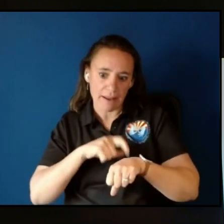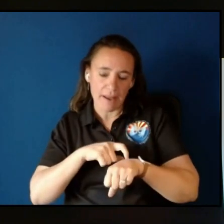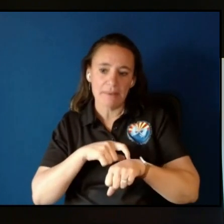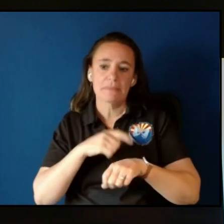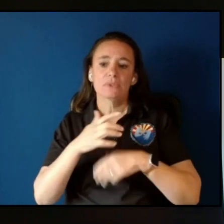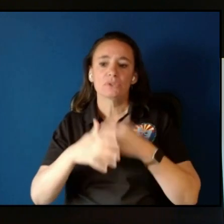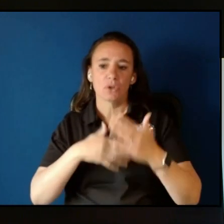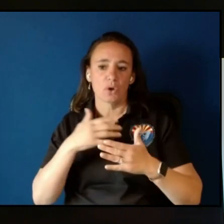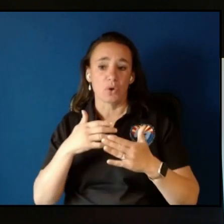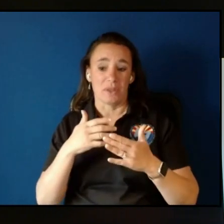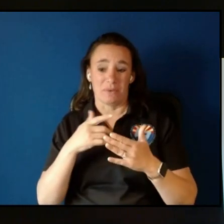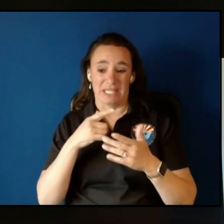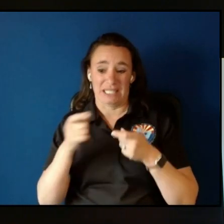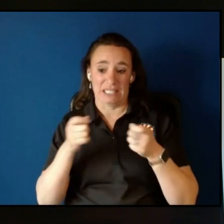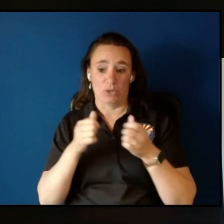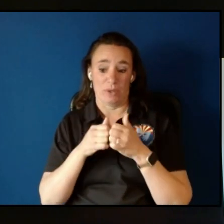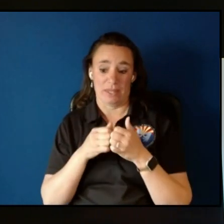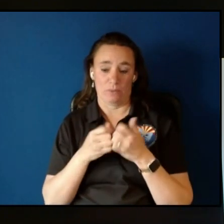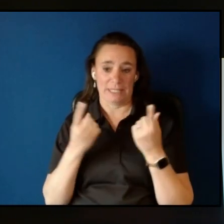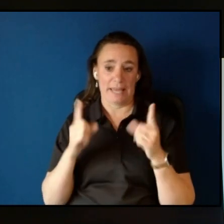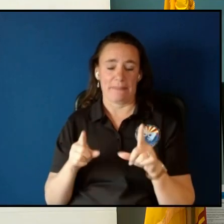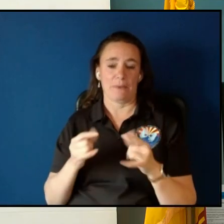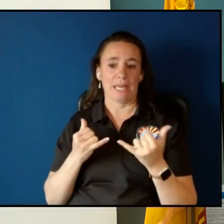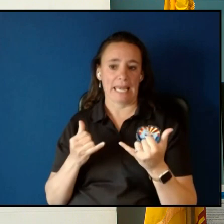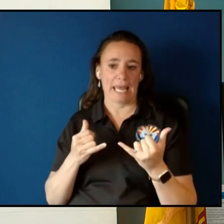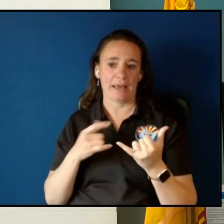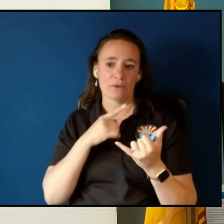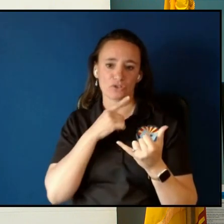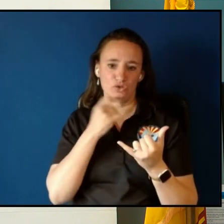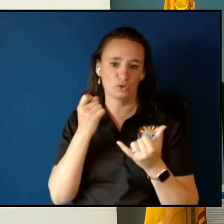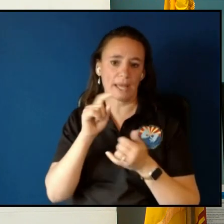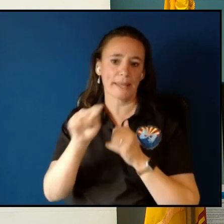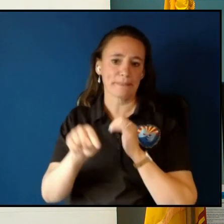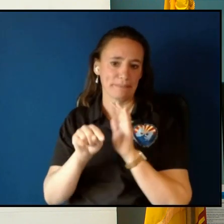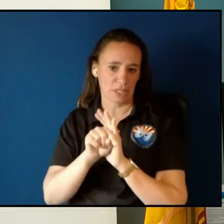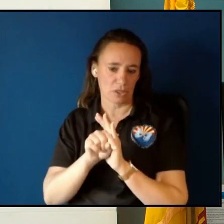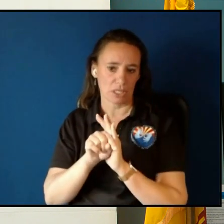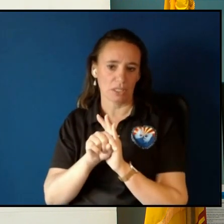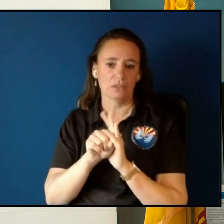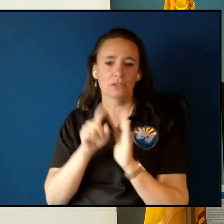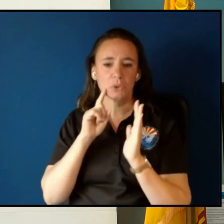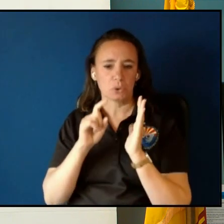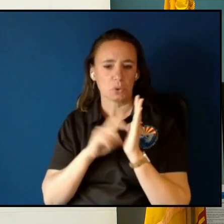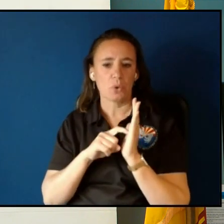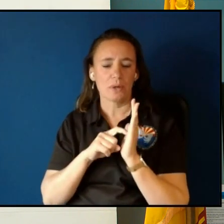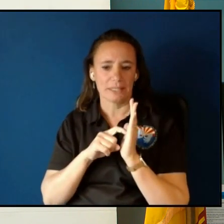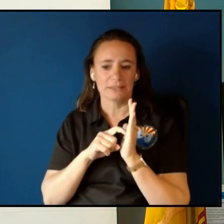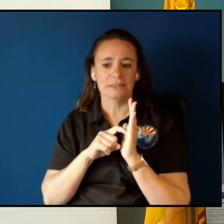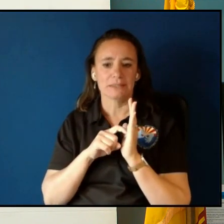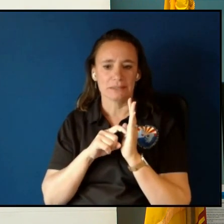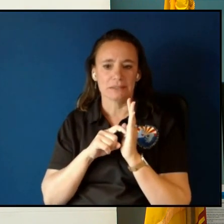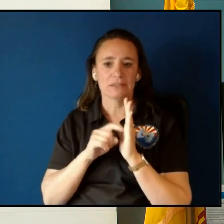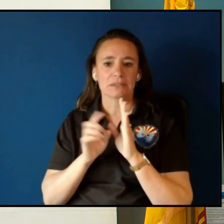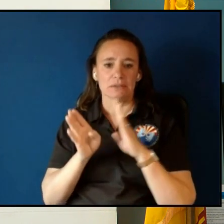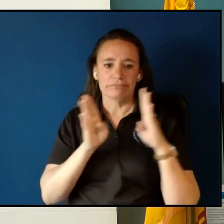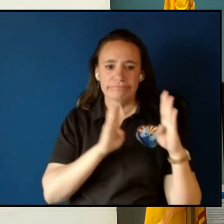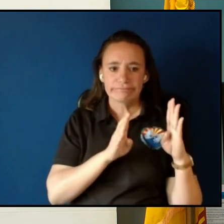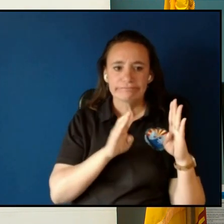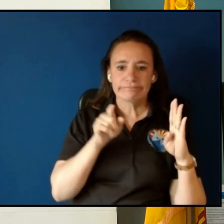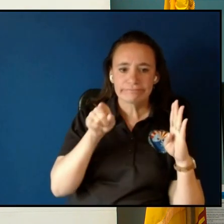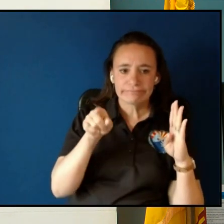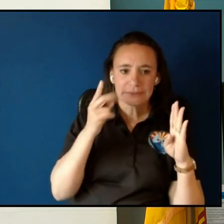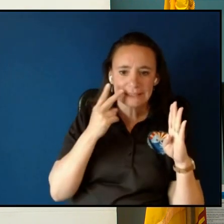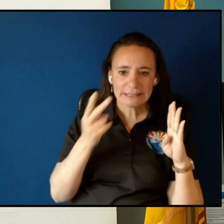now, which is a drying period. And so we've gone back to dry. You can see that relative humidity's dropped back down, and we'll keep that